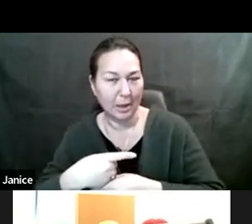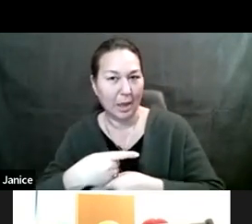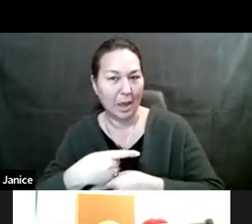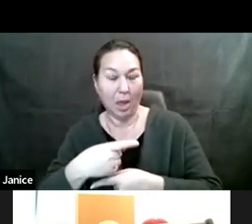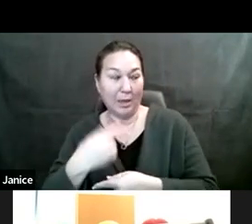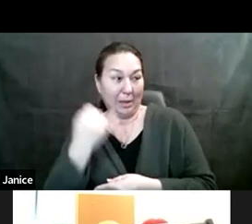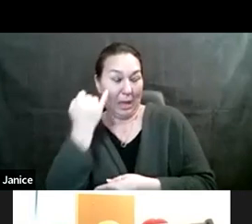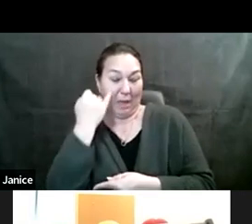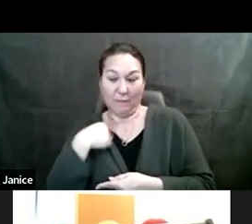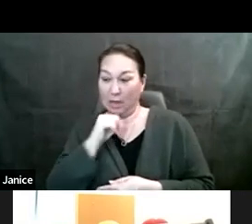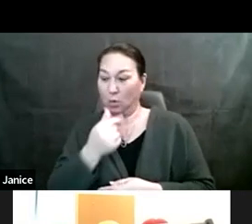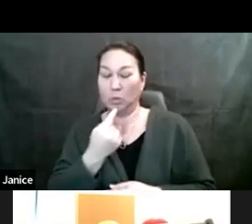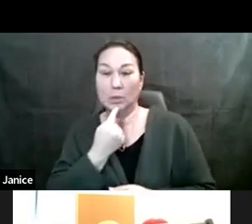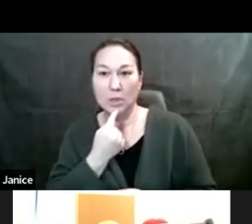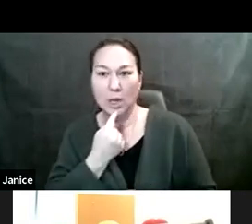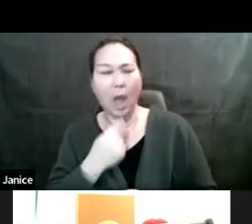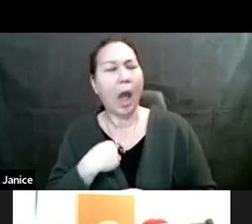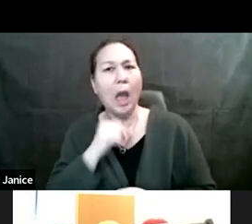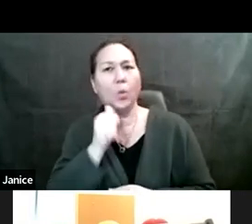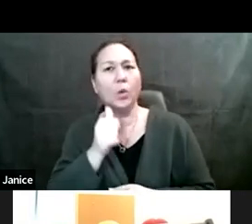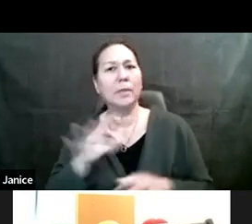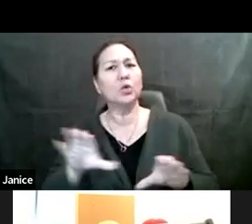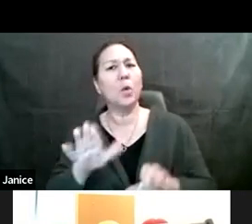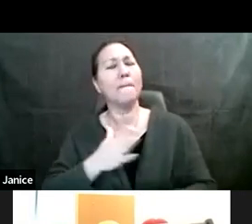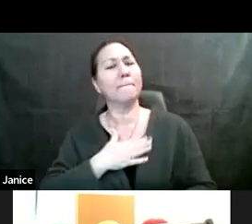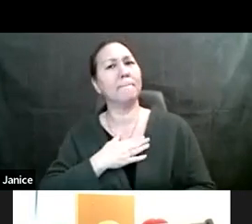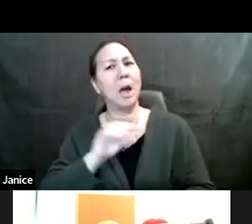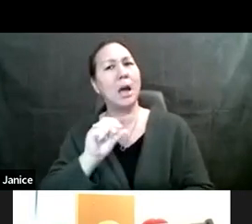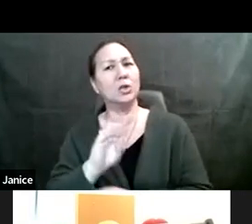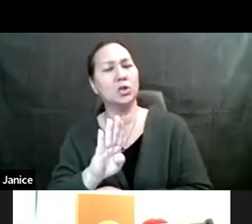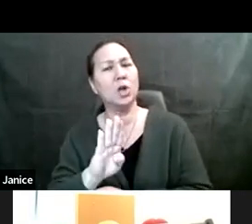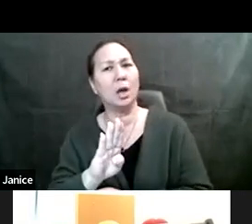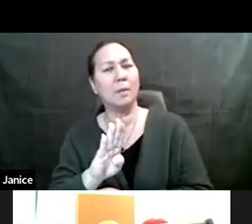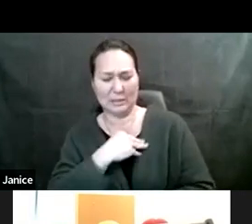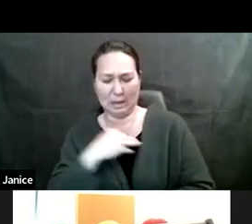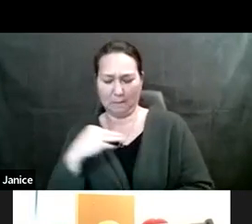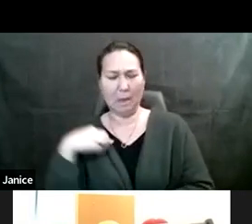my job as a member of the school committee Alaska